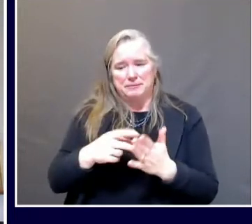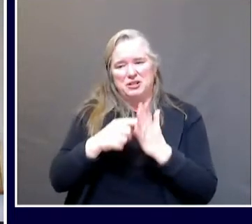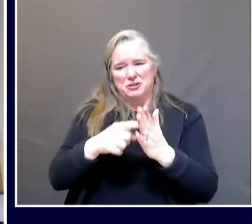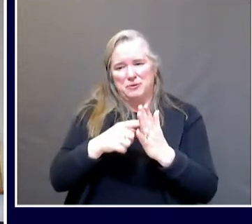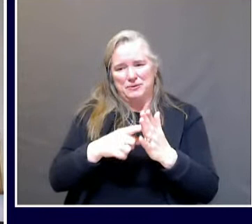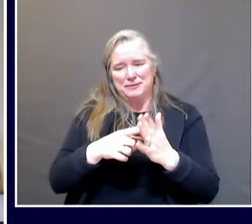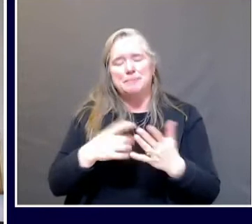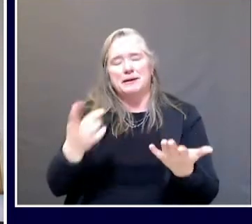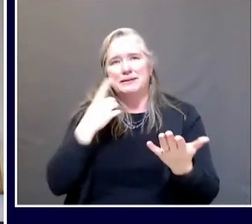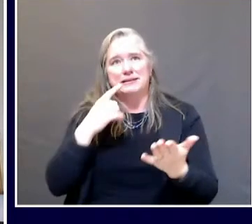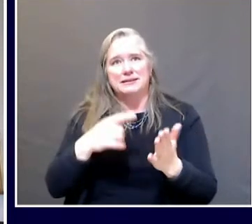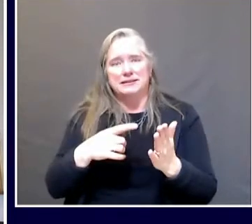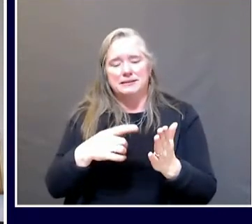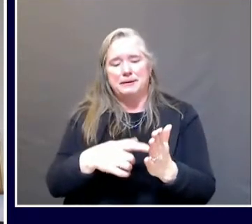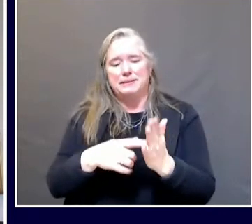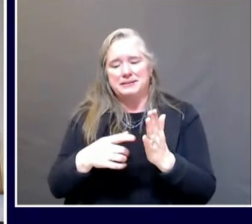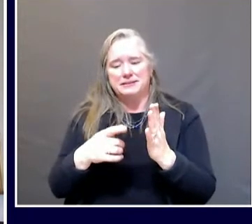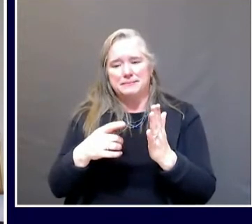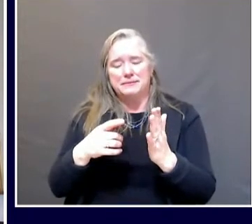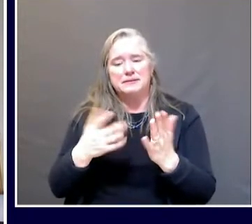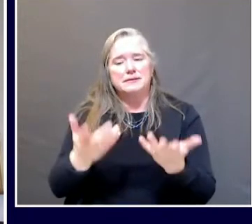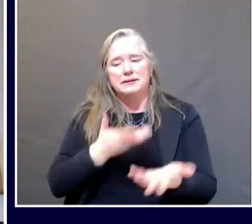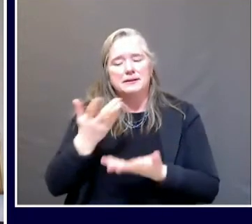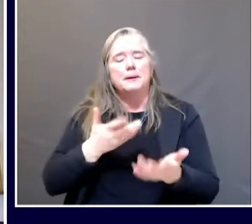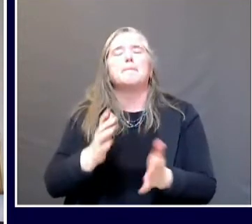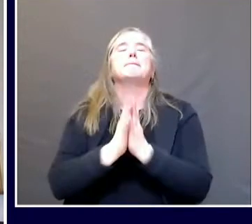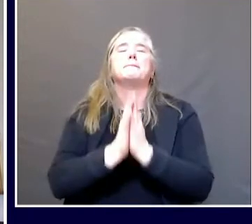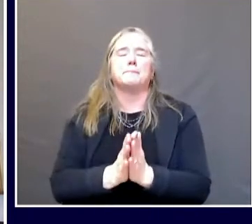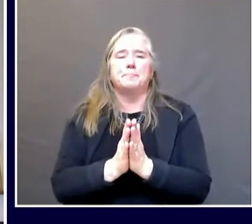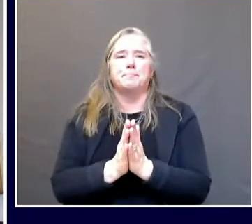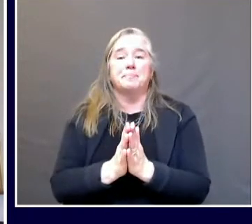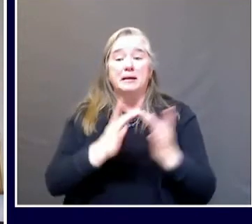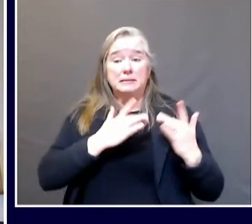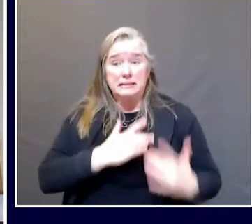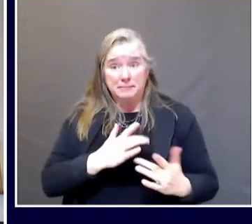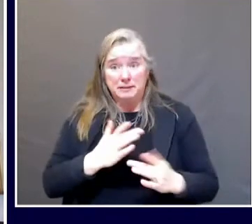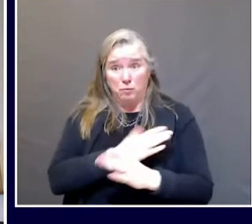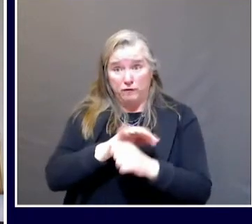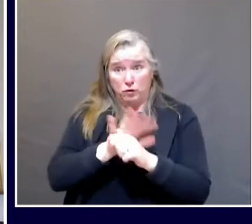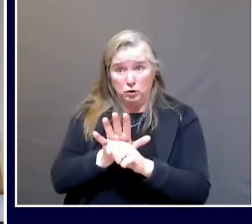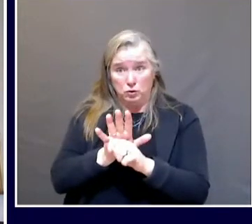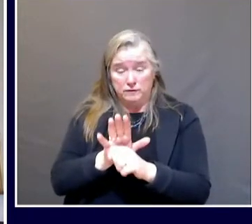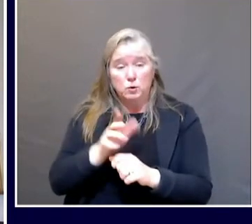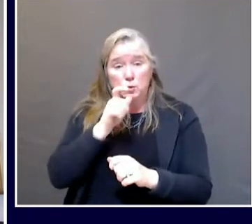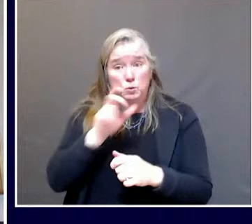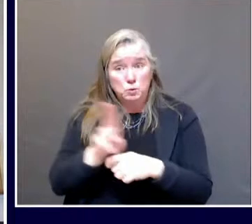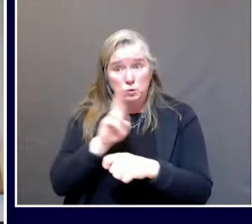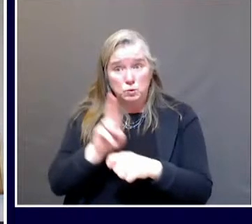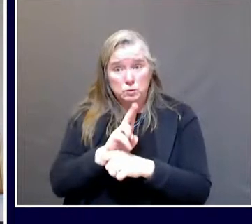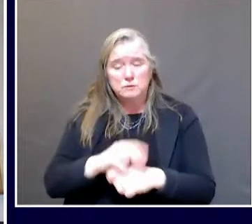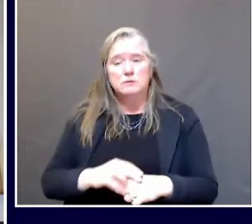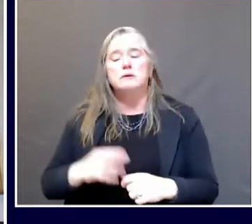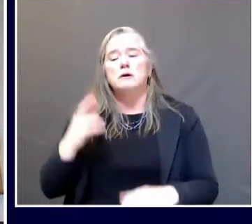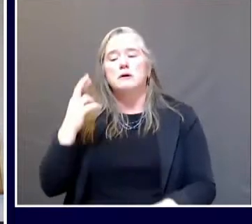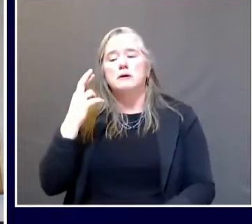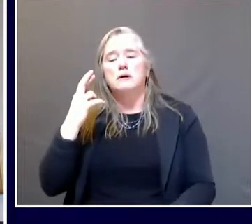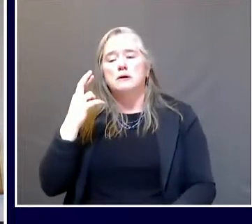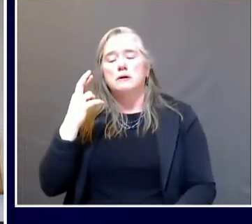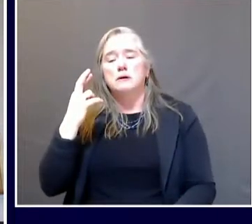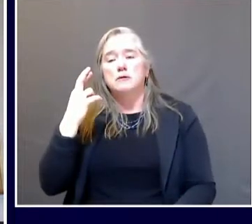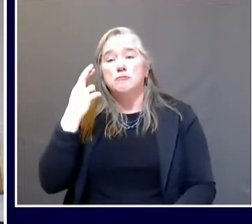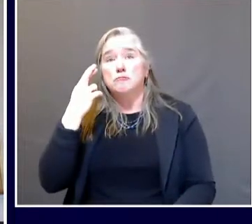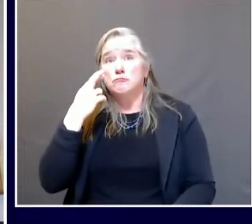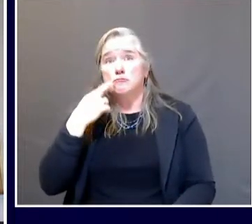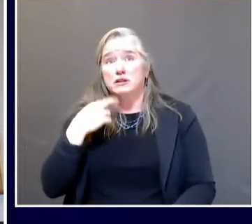essentially they're used mostly by people who work in the restaurant